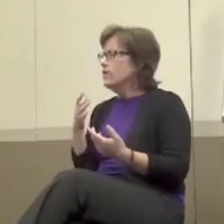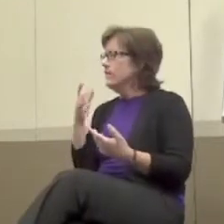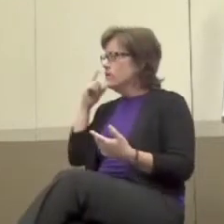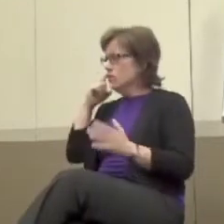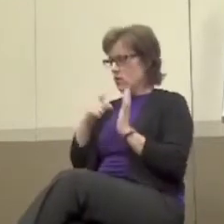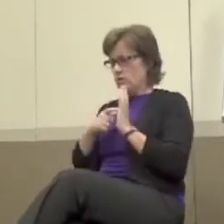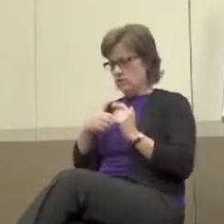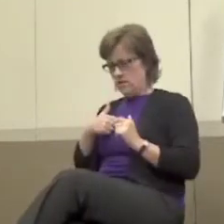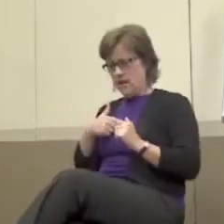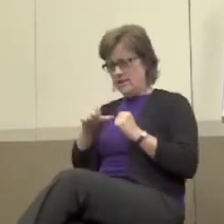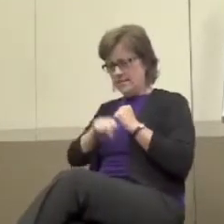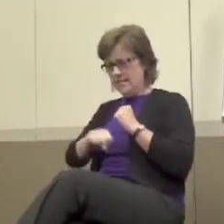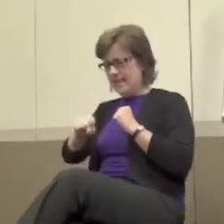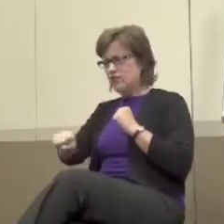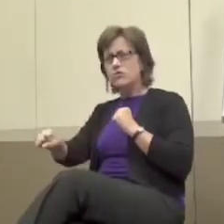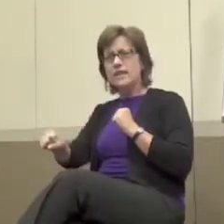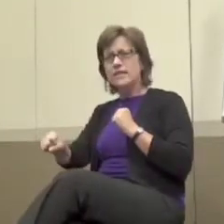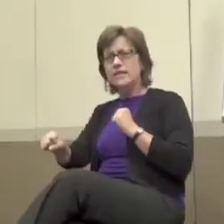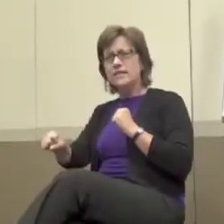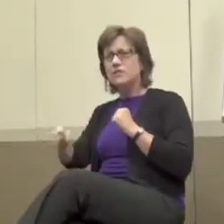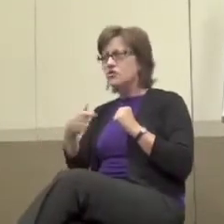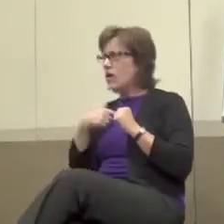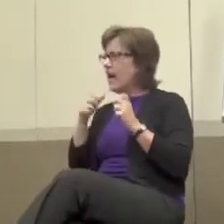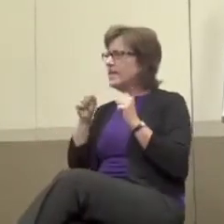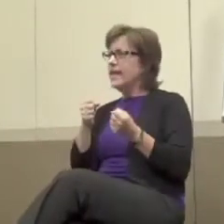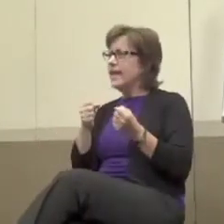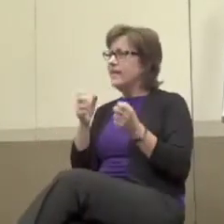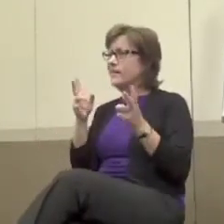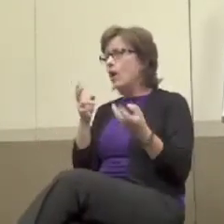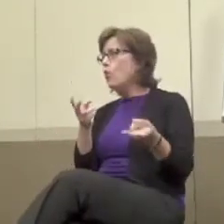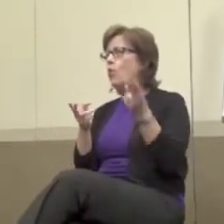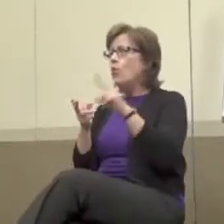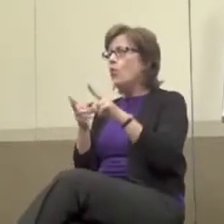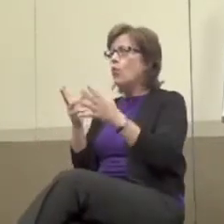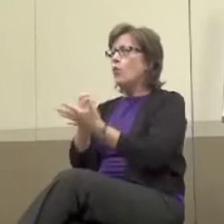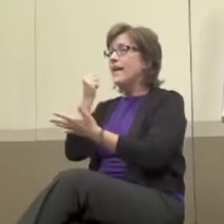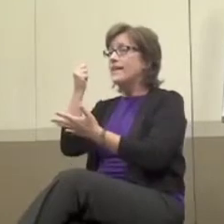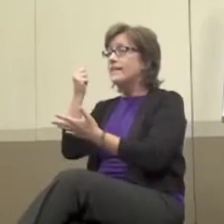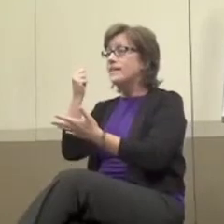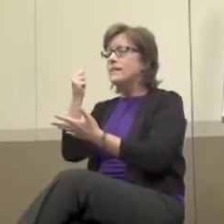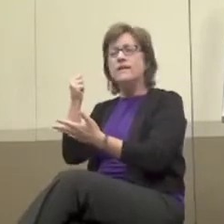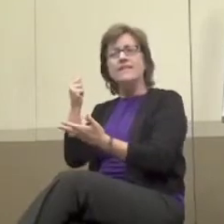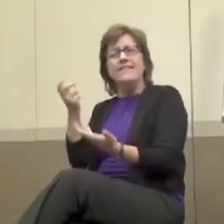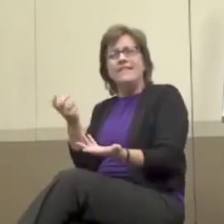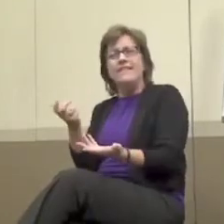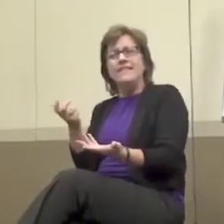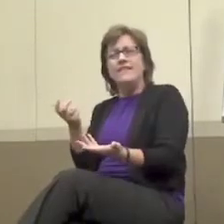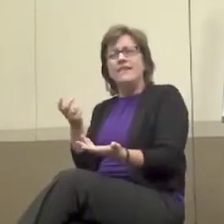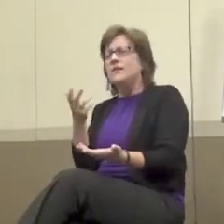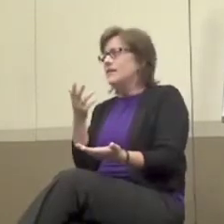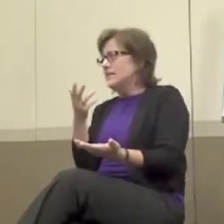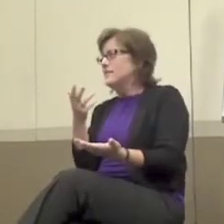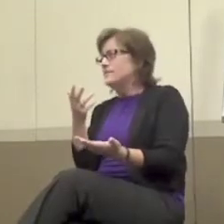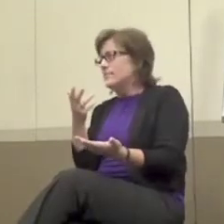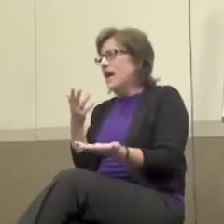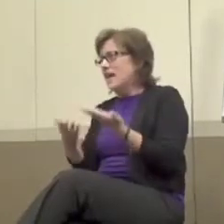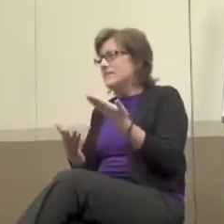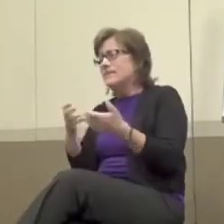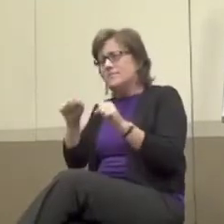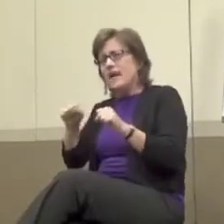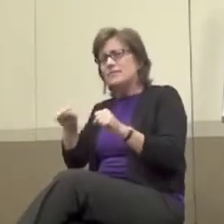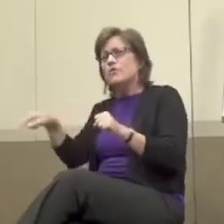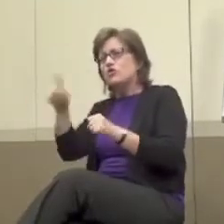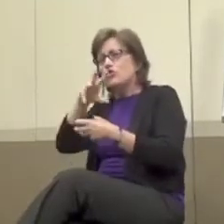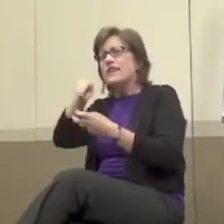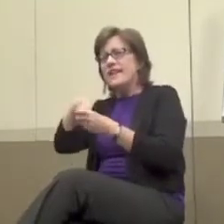exaggerating your points of view so that you can win the argument, chances are you're probably in a power struggle.